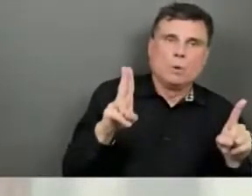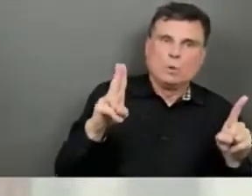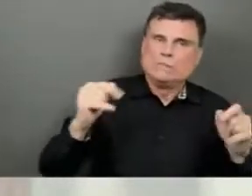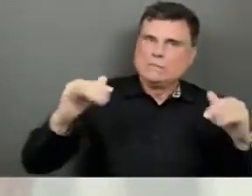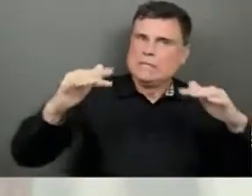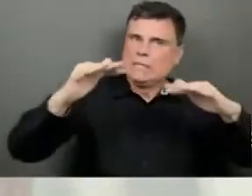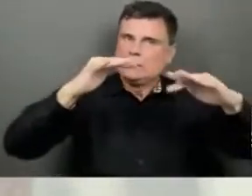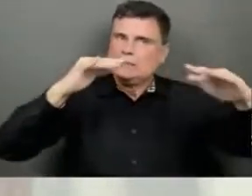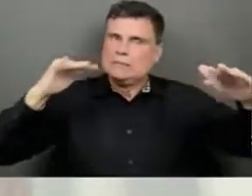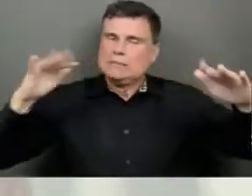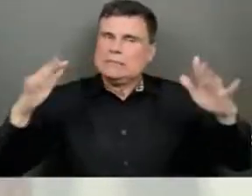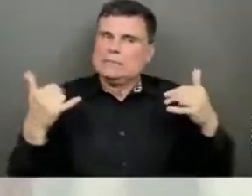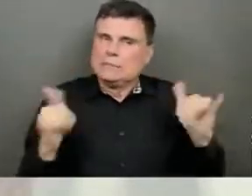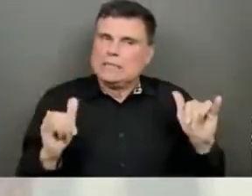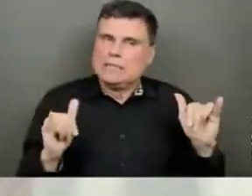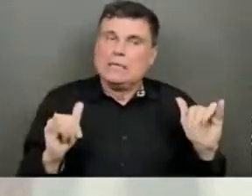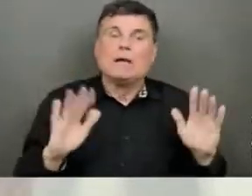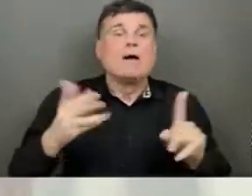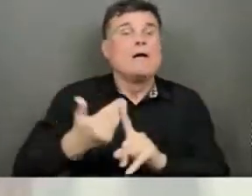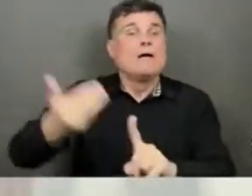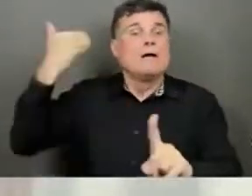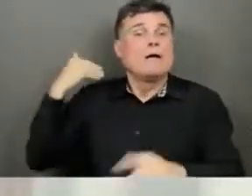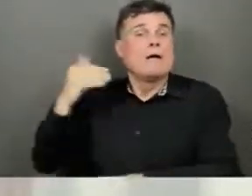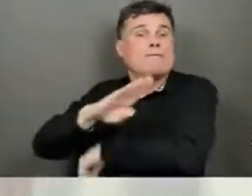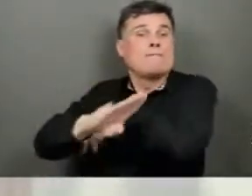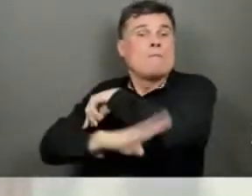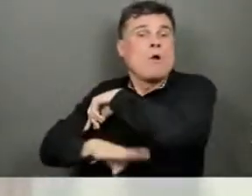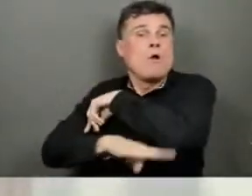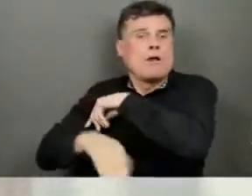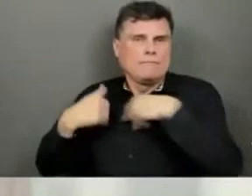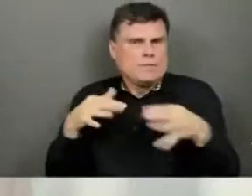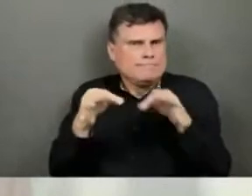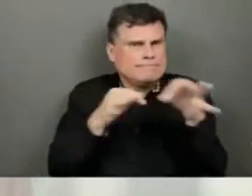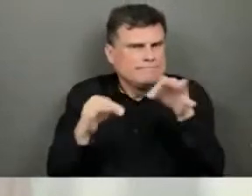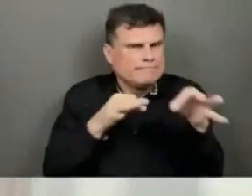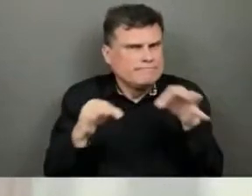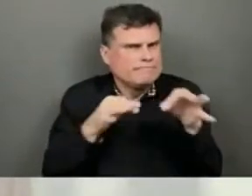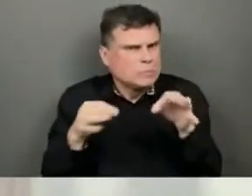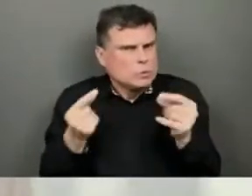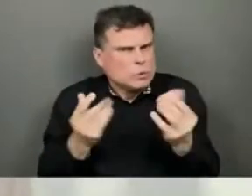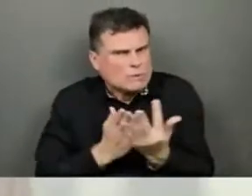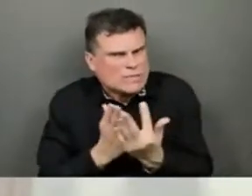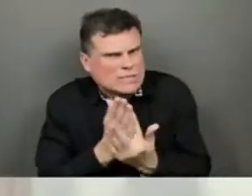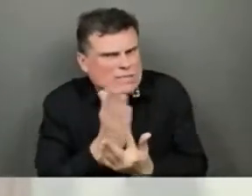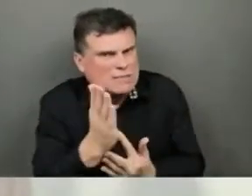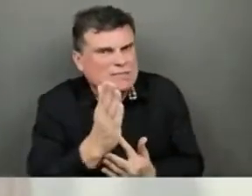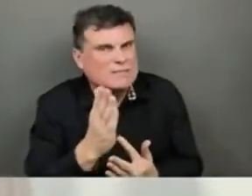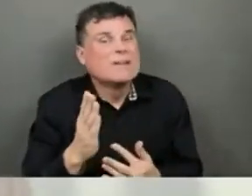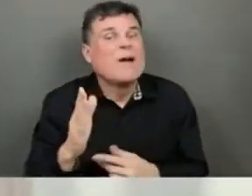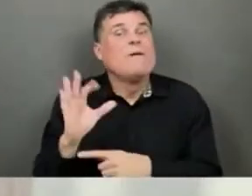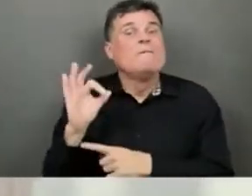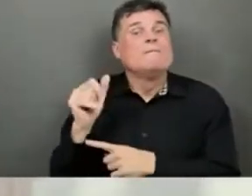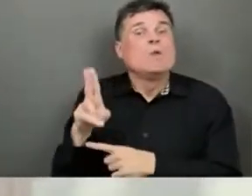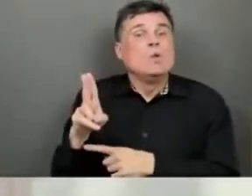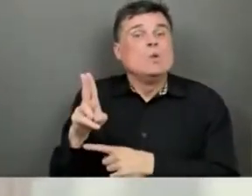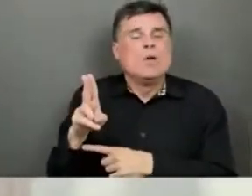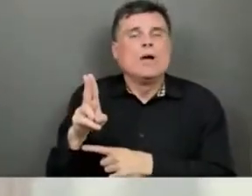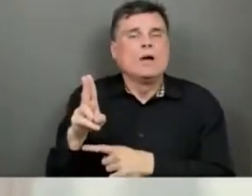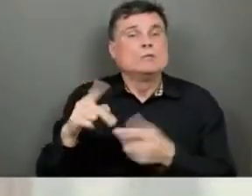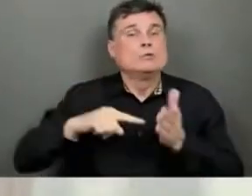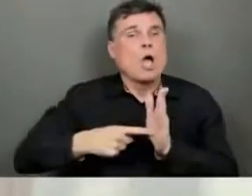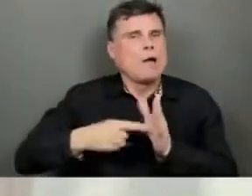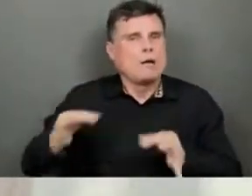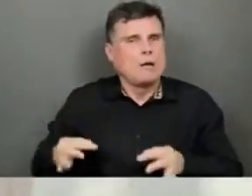into respiratory season. We tend to see a bit of a later surge often of influenza B, usually affecting